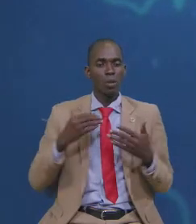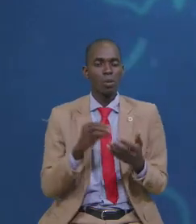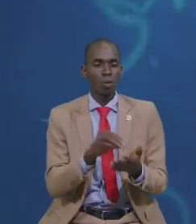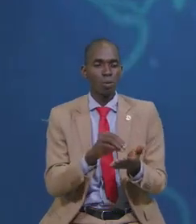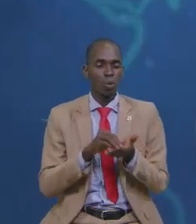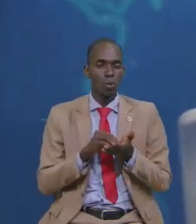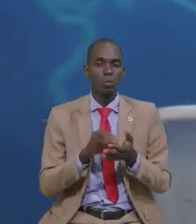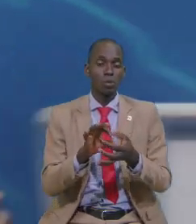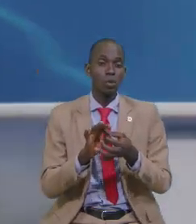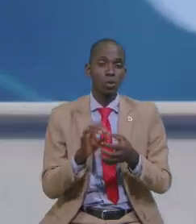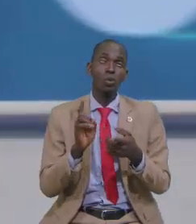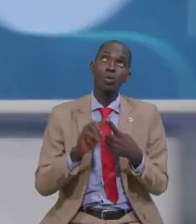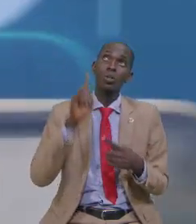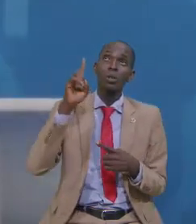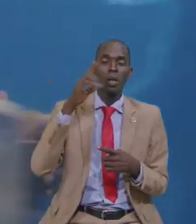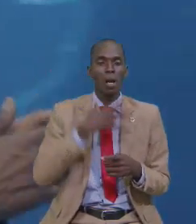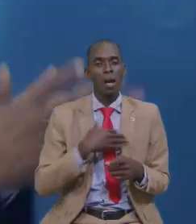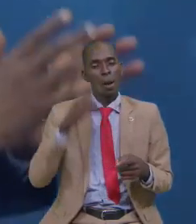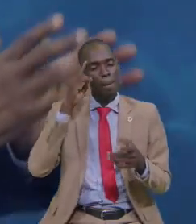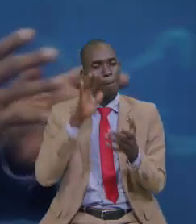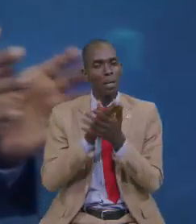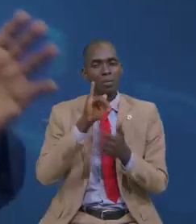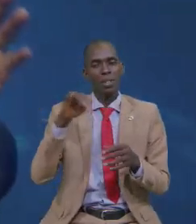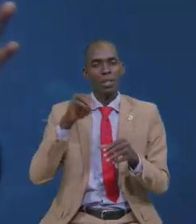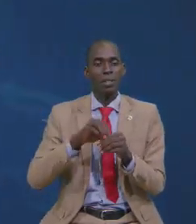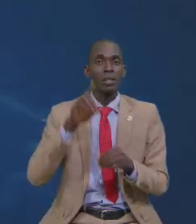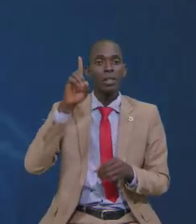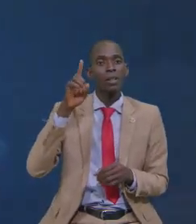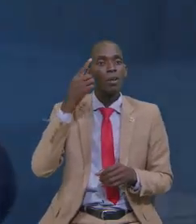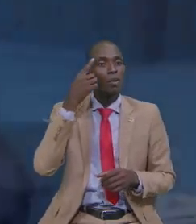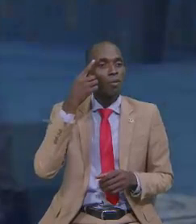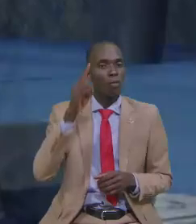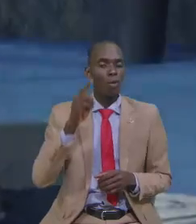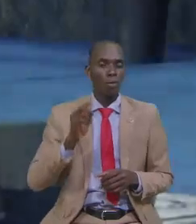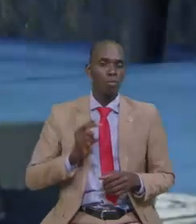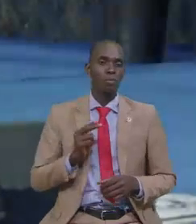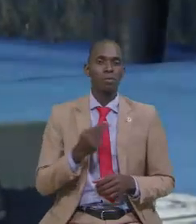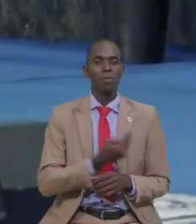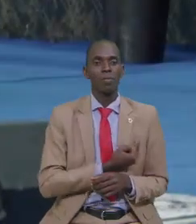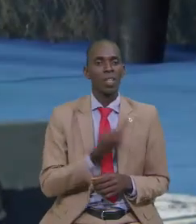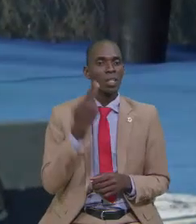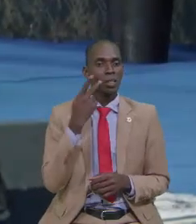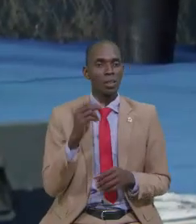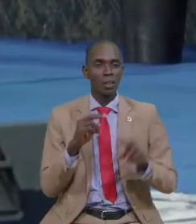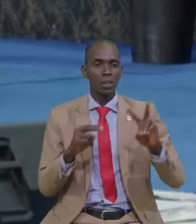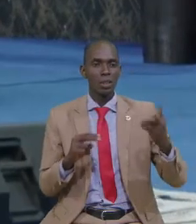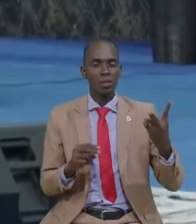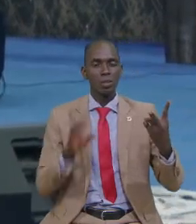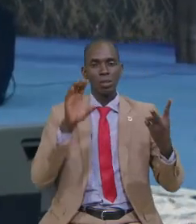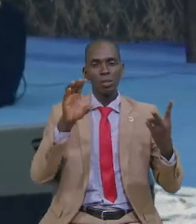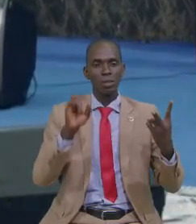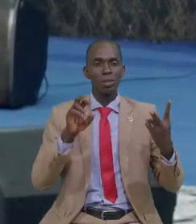and believing in him for us. Look at 2 Corinthians chapter